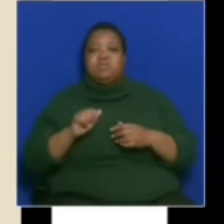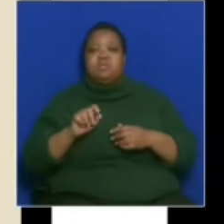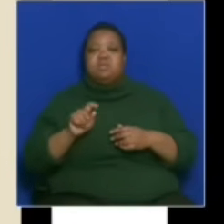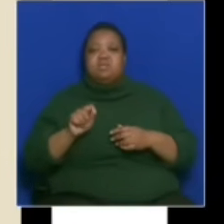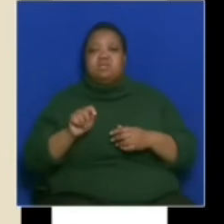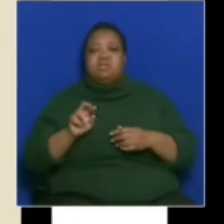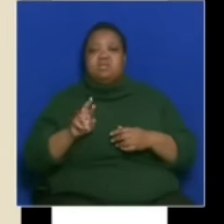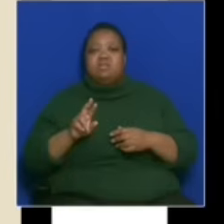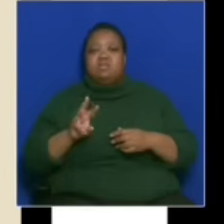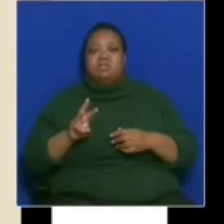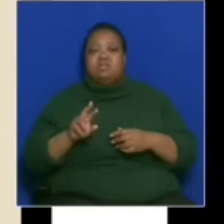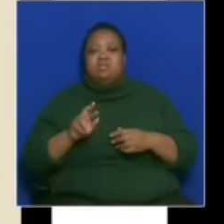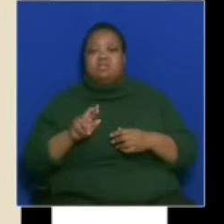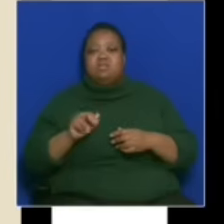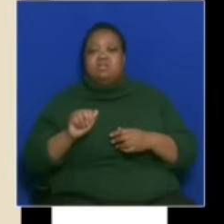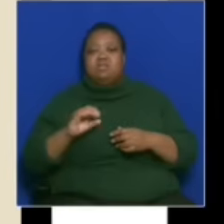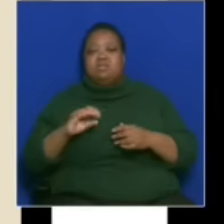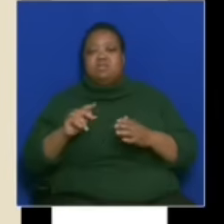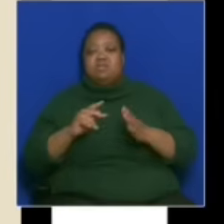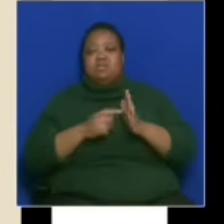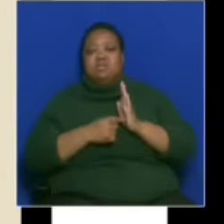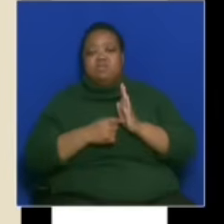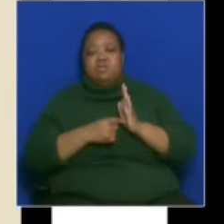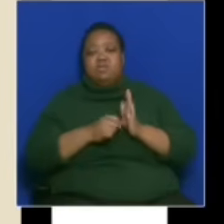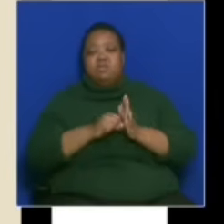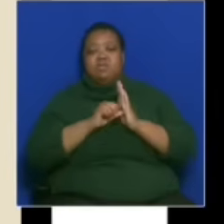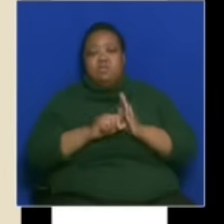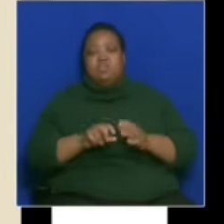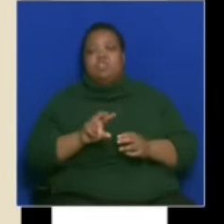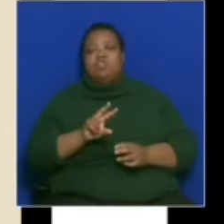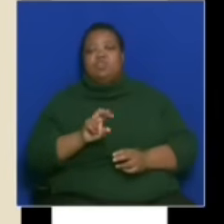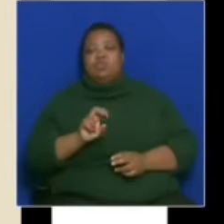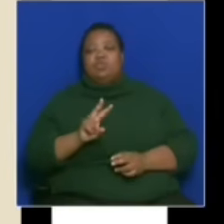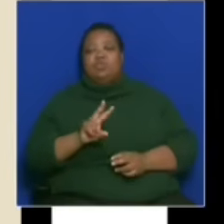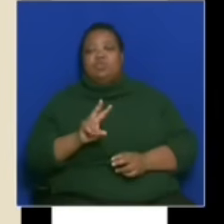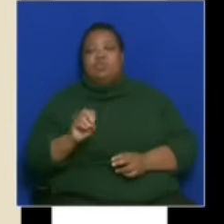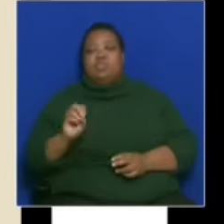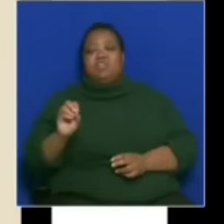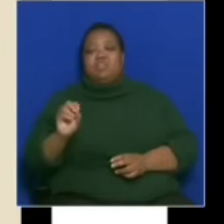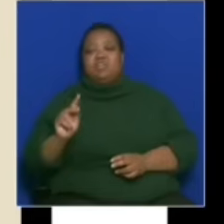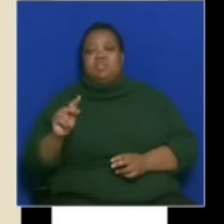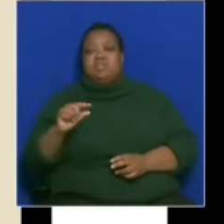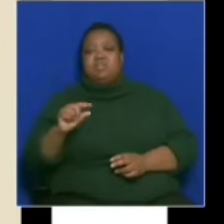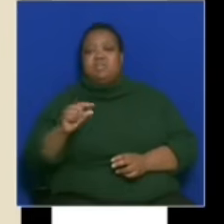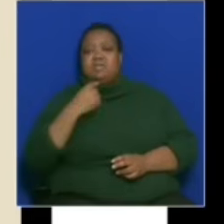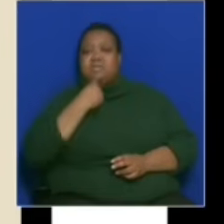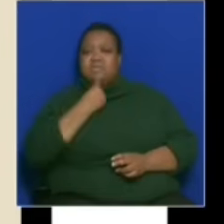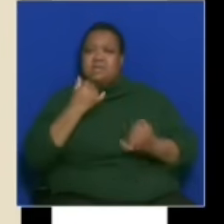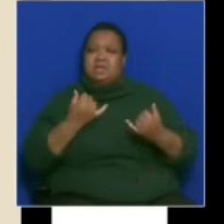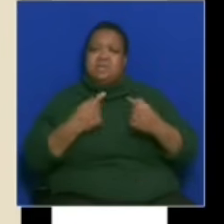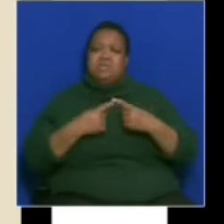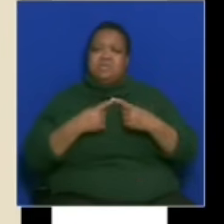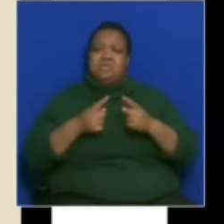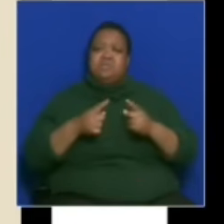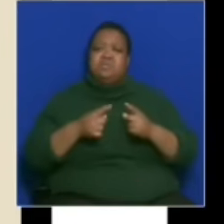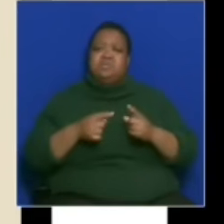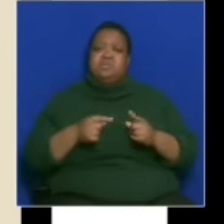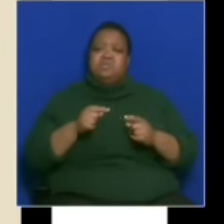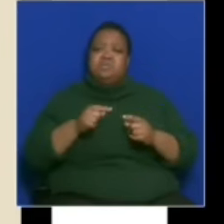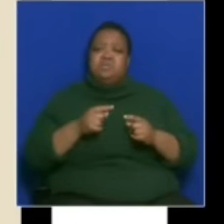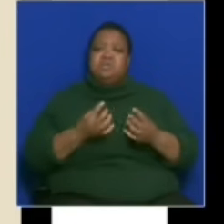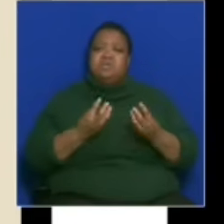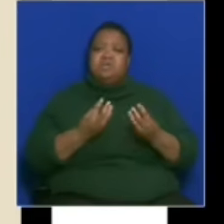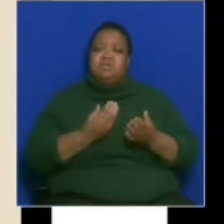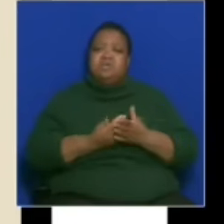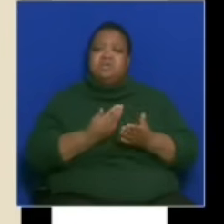lamina at 200 kilograms, but this is contradictory, because cut rag, one can fill 100 to